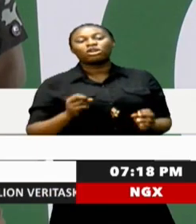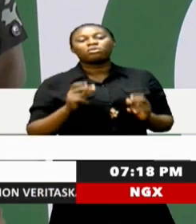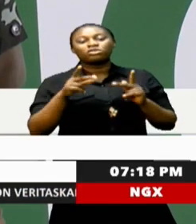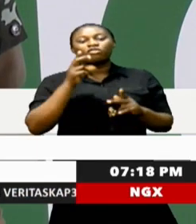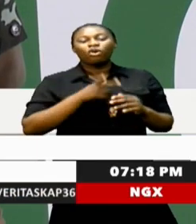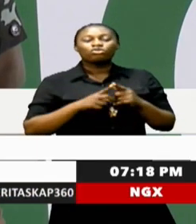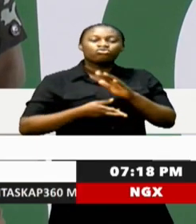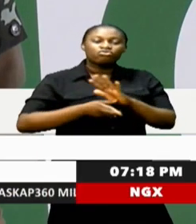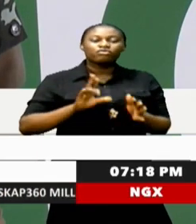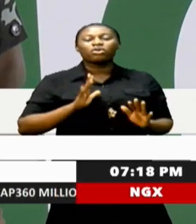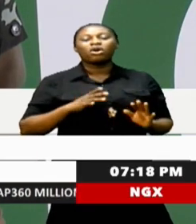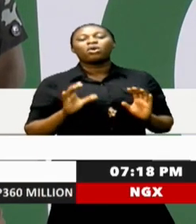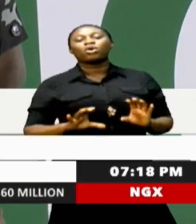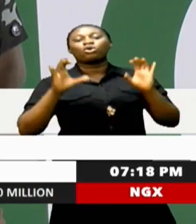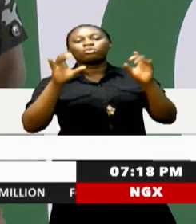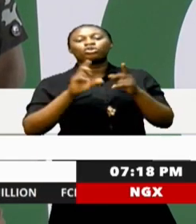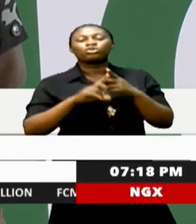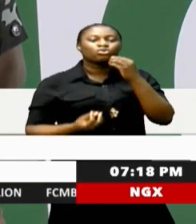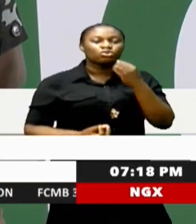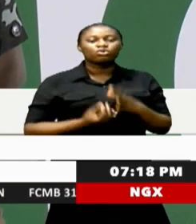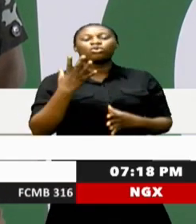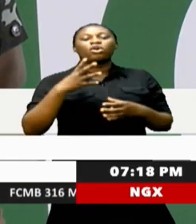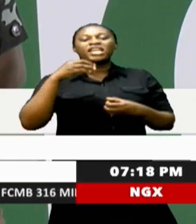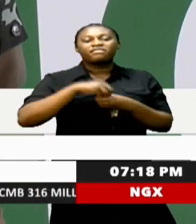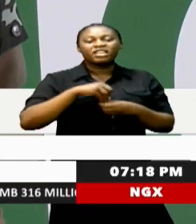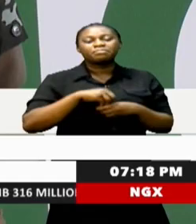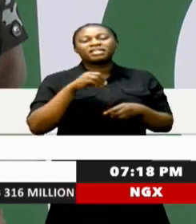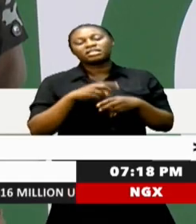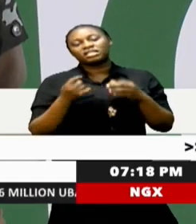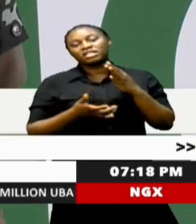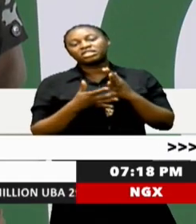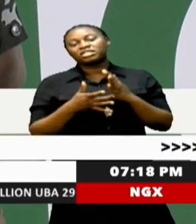our commitments to expanding investments in the digital economy.